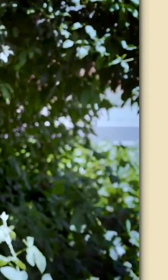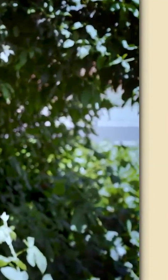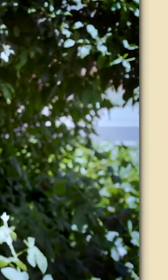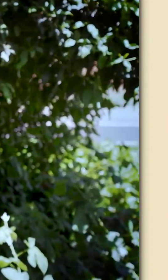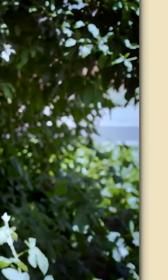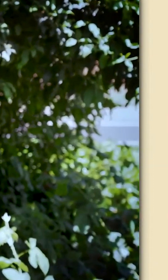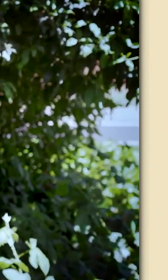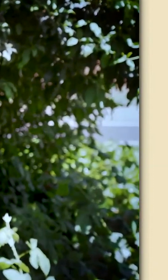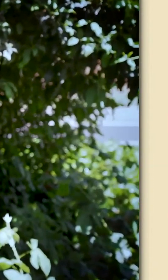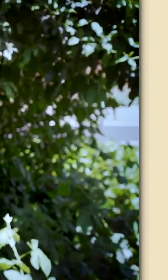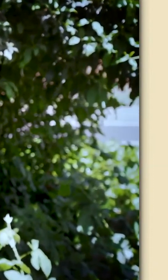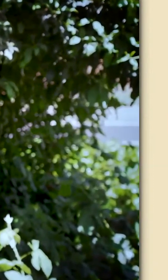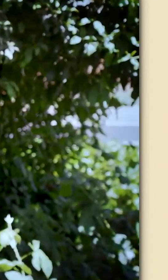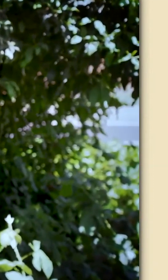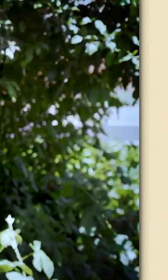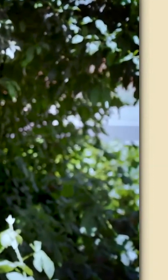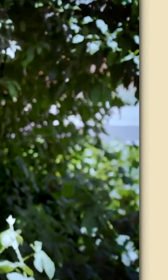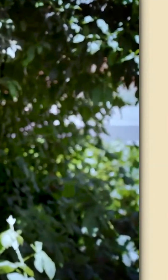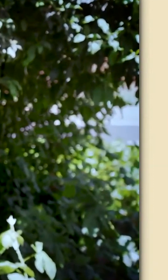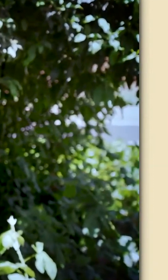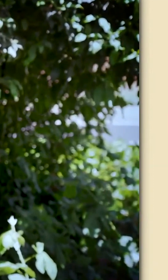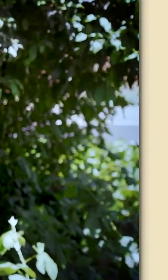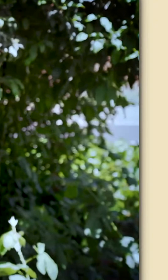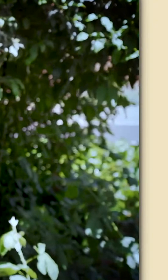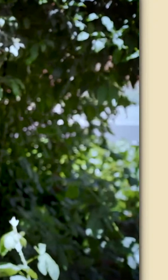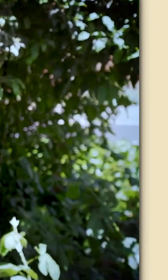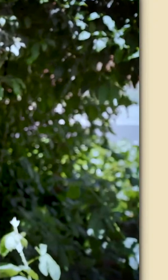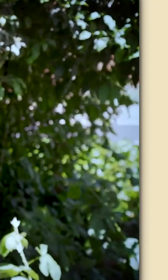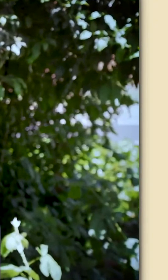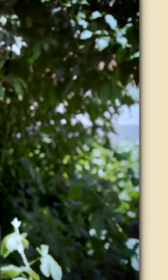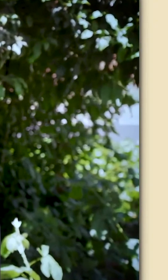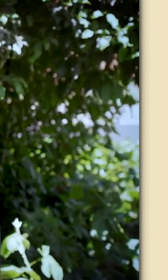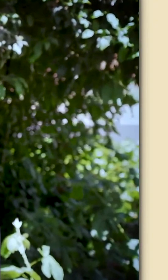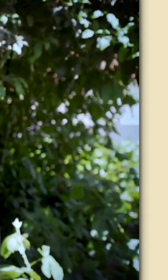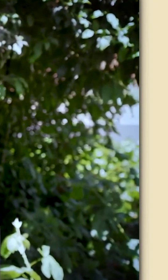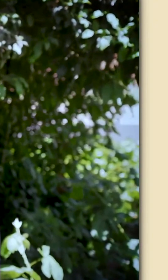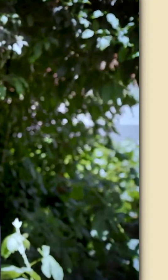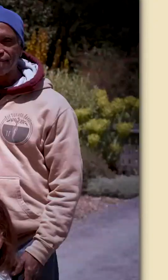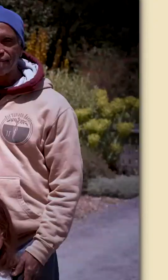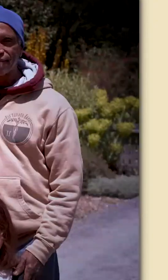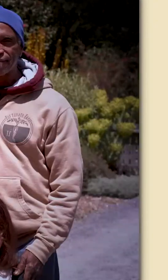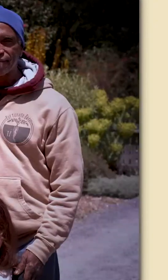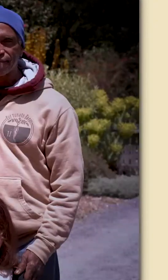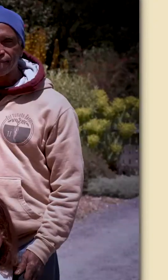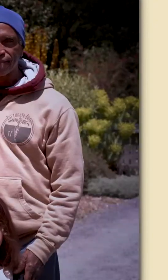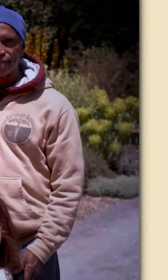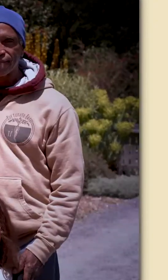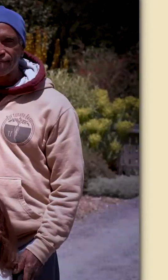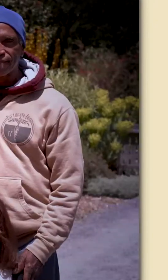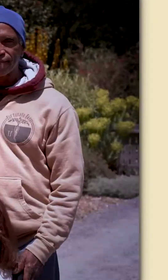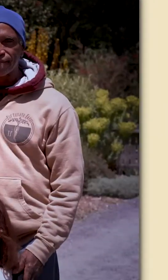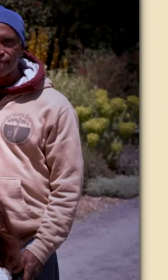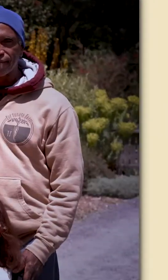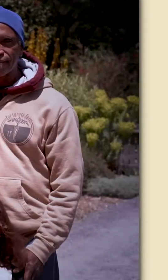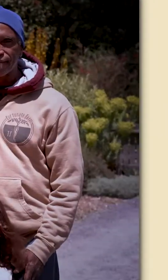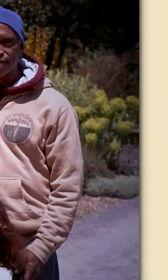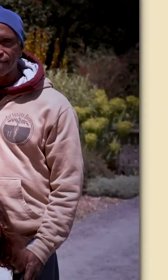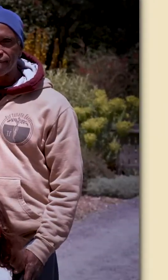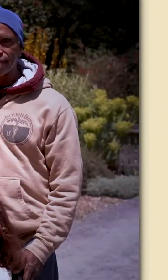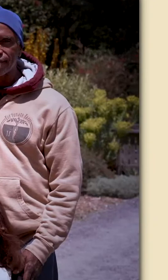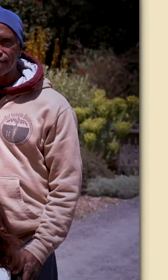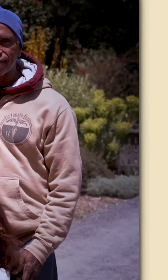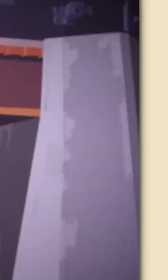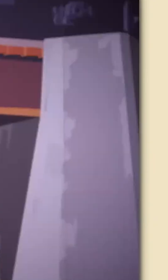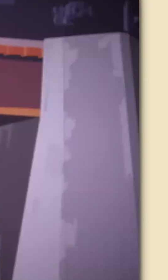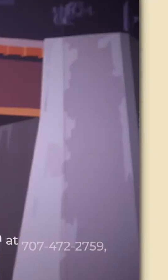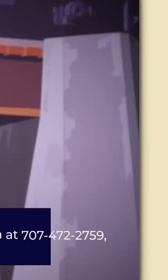My parents are in their 90s. My husband teaches children. I'm active in my community. Not only to protect myself, but for my